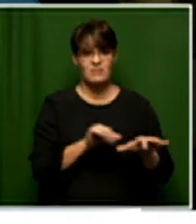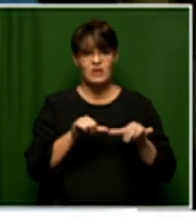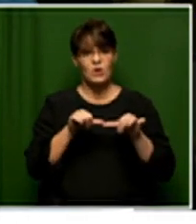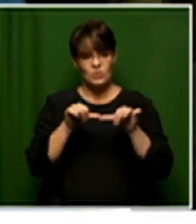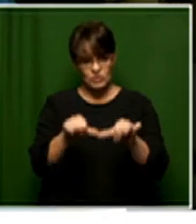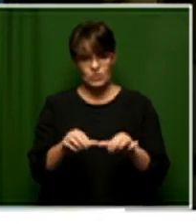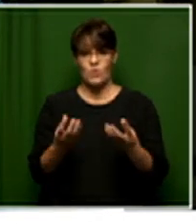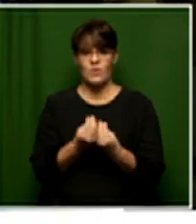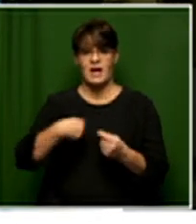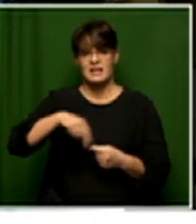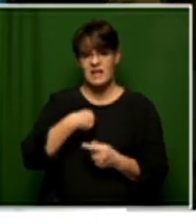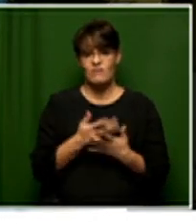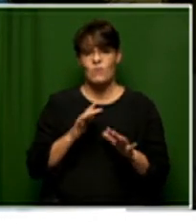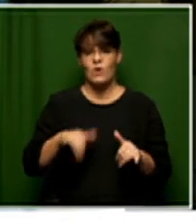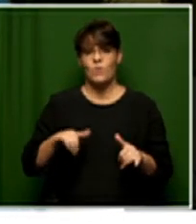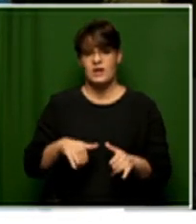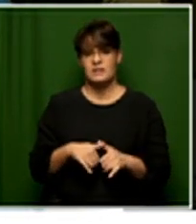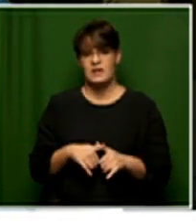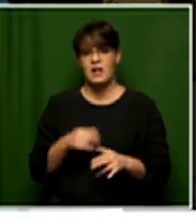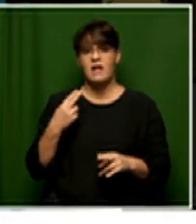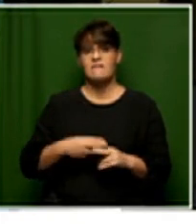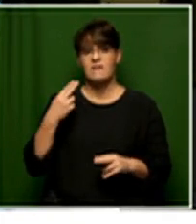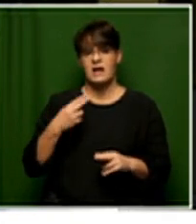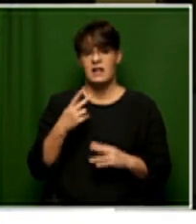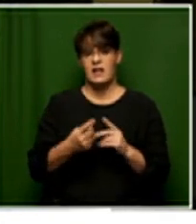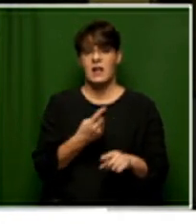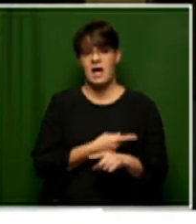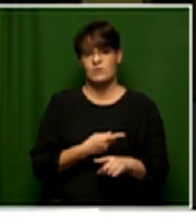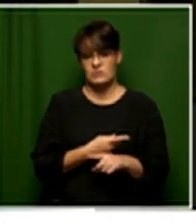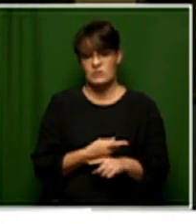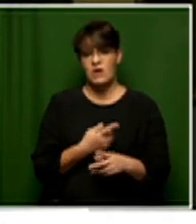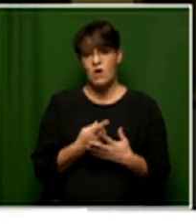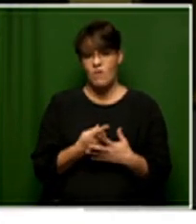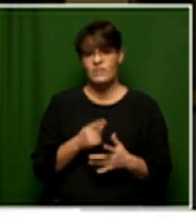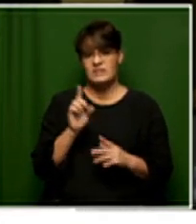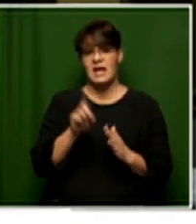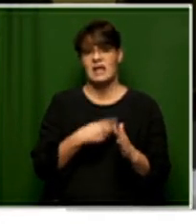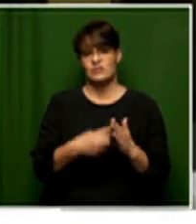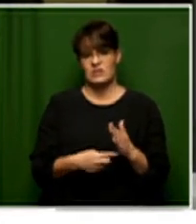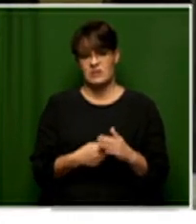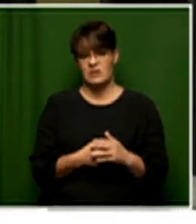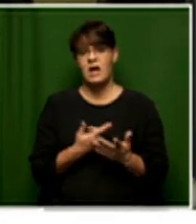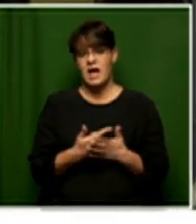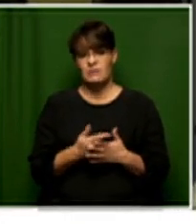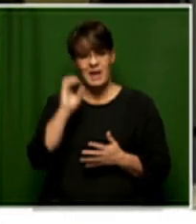continue with us as we await the final hours of this election, and